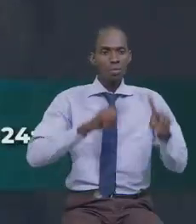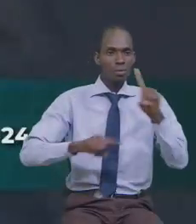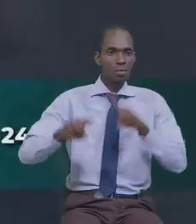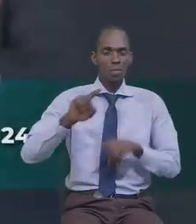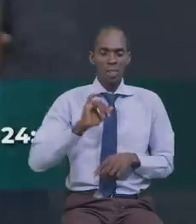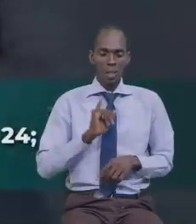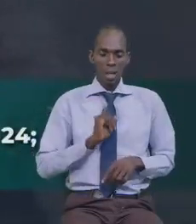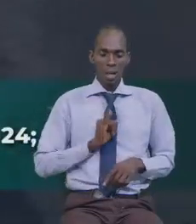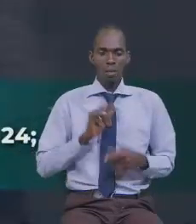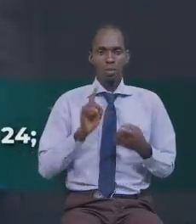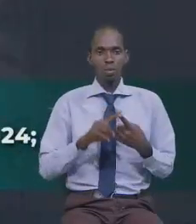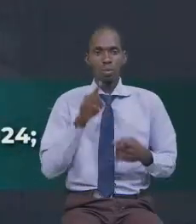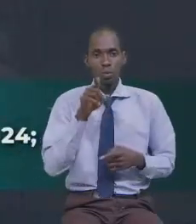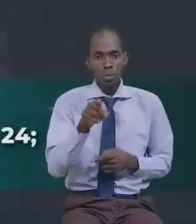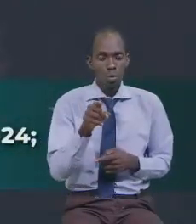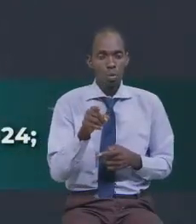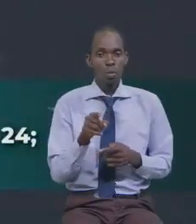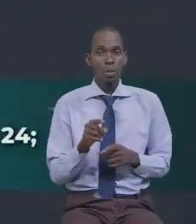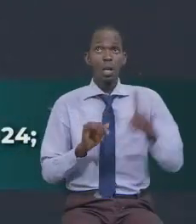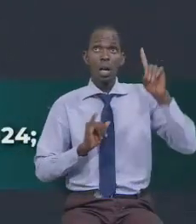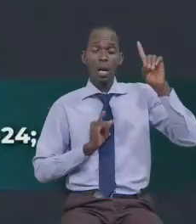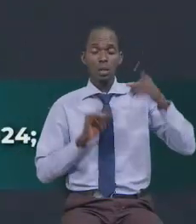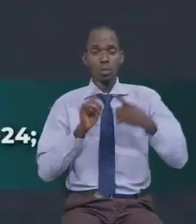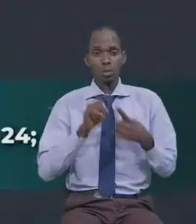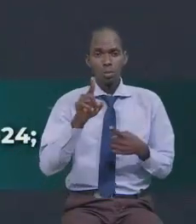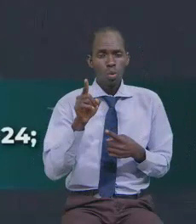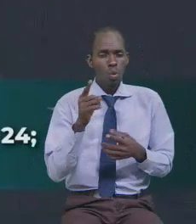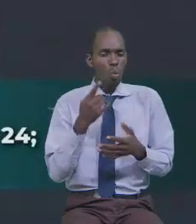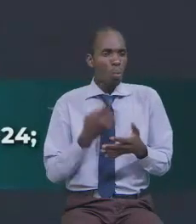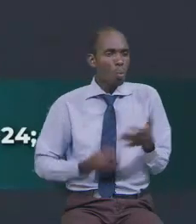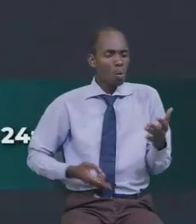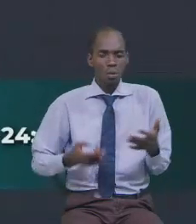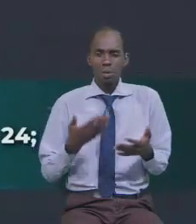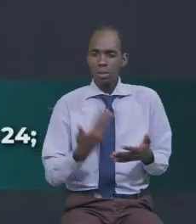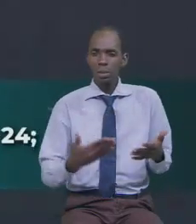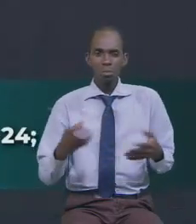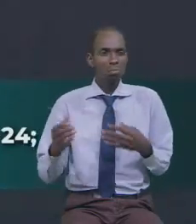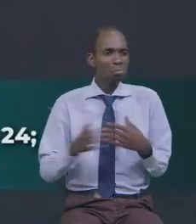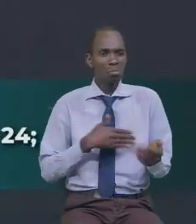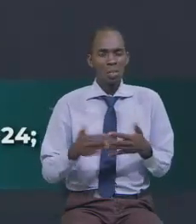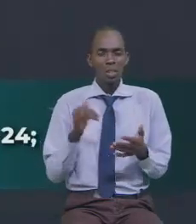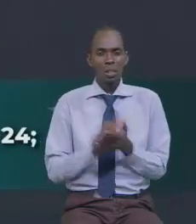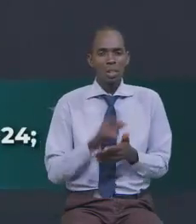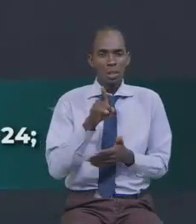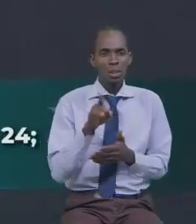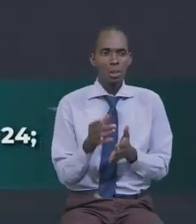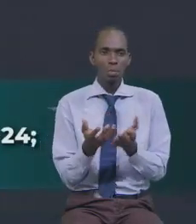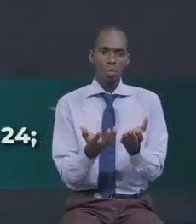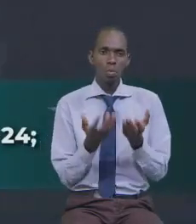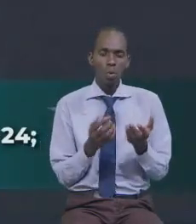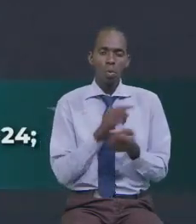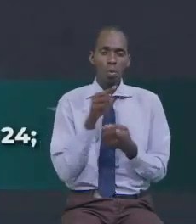unto you, what things soever ye desire, when ye pray, believe that ye